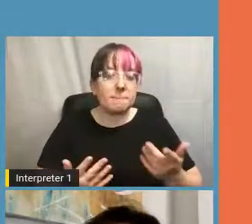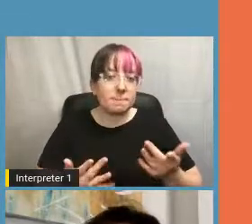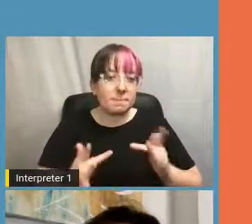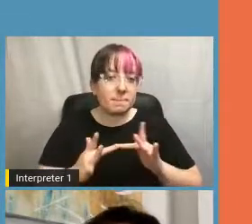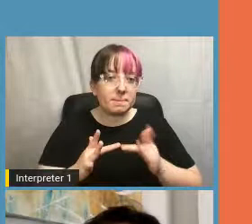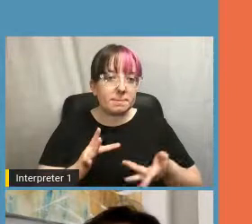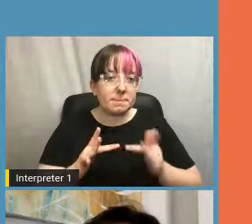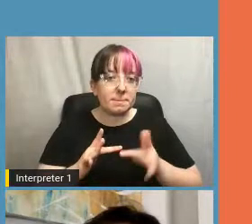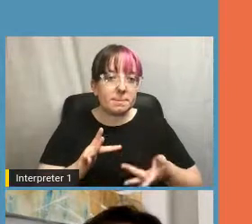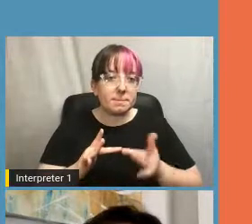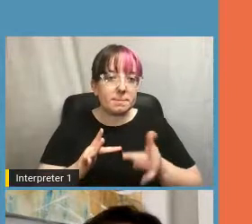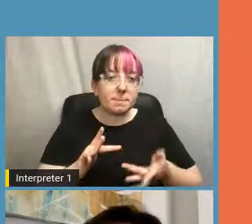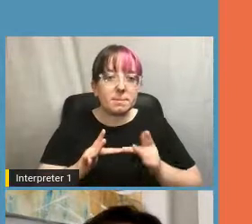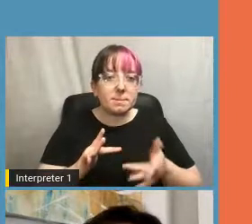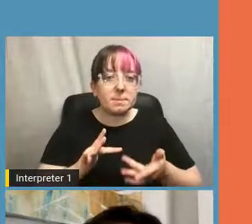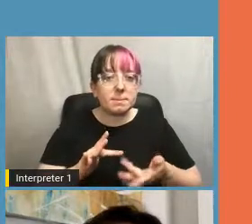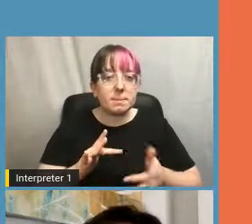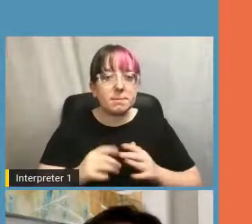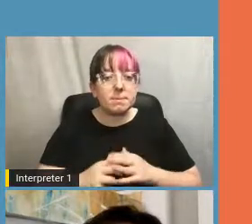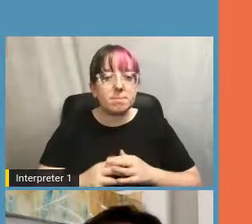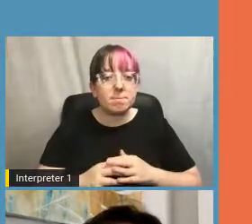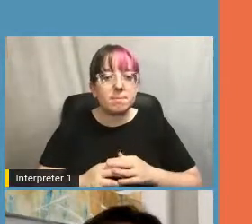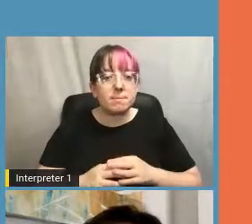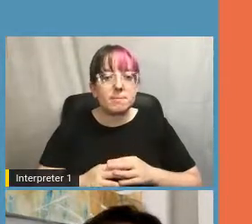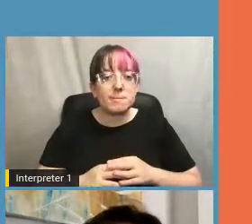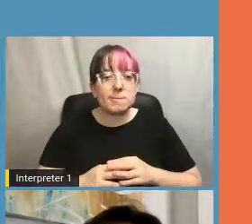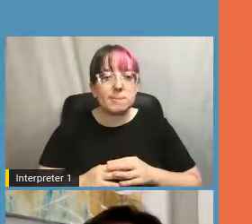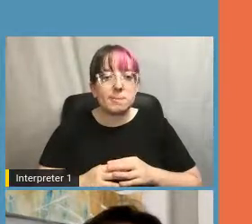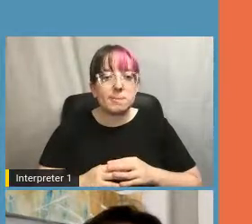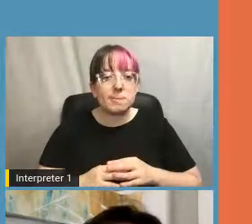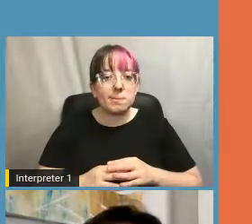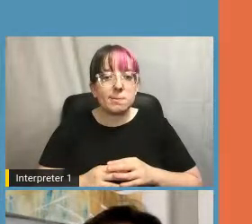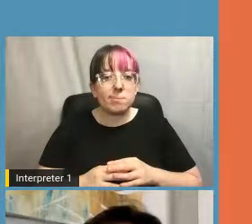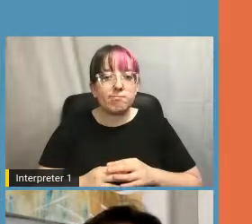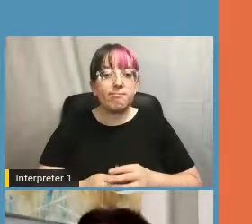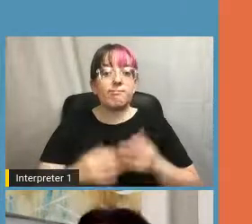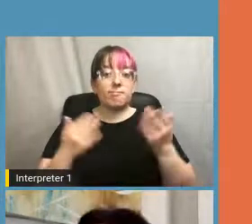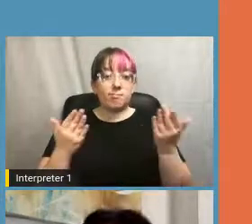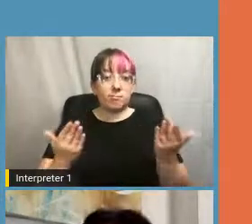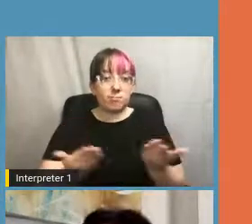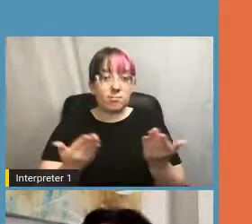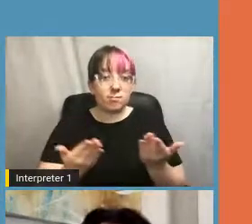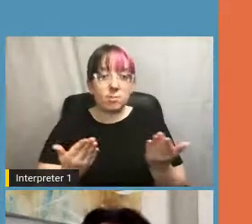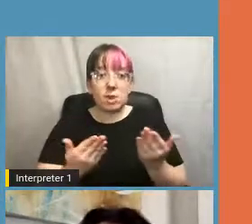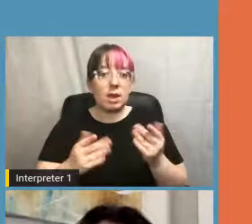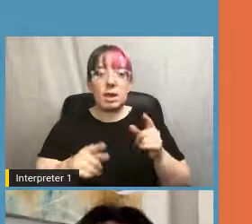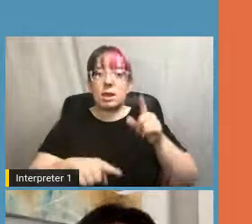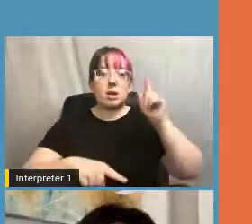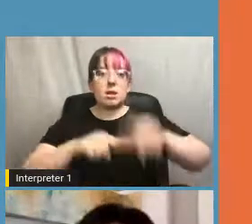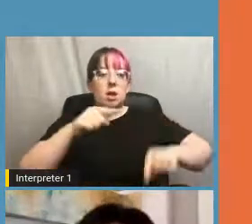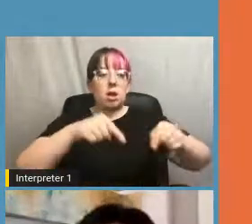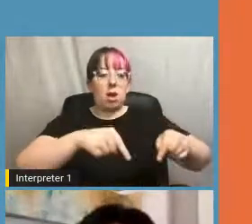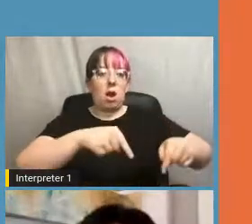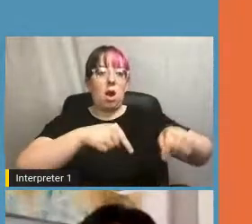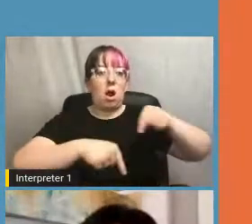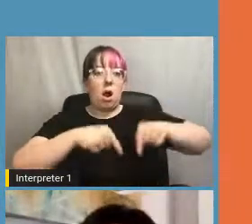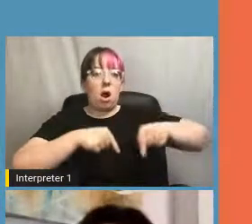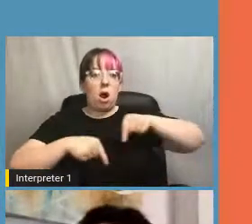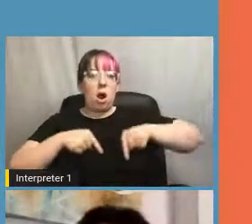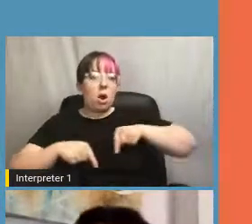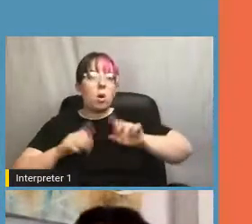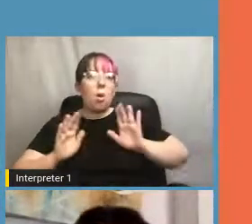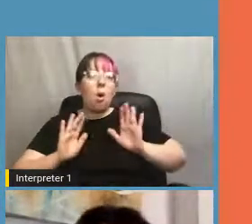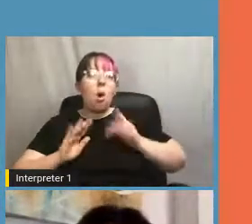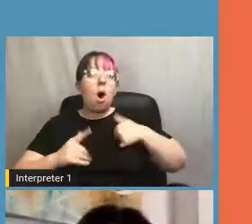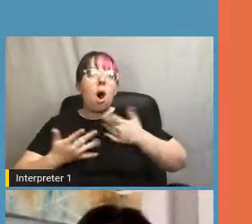you start on your platform, and then of no return. Once you're here, you can't go back and say, I want to change it from